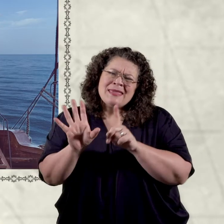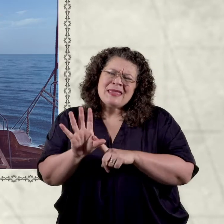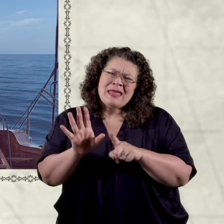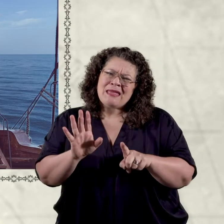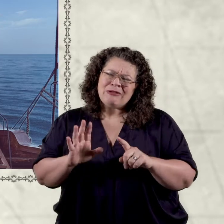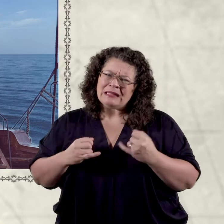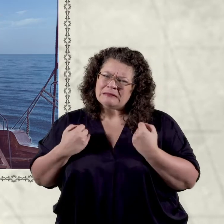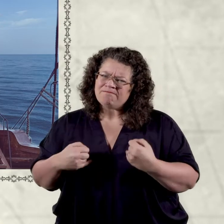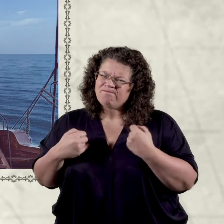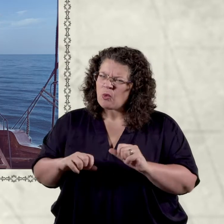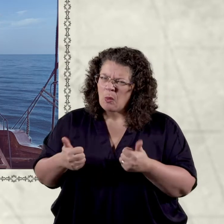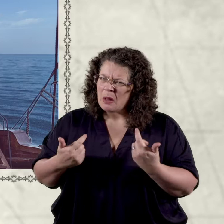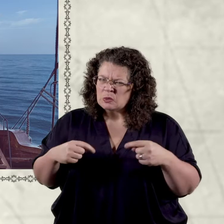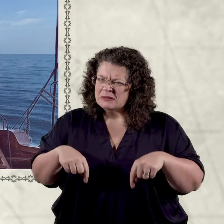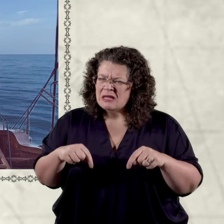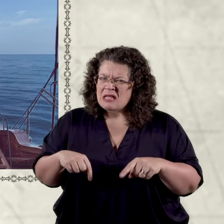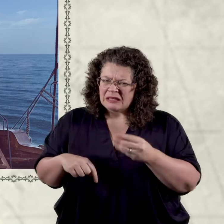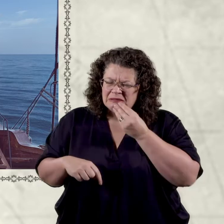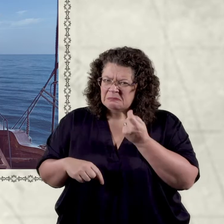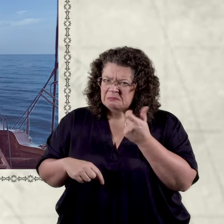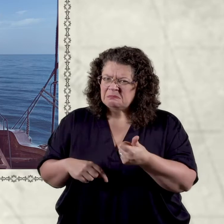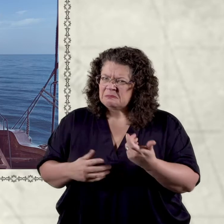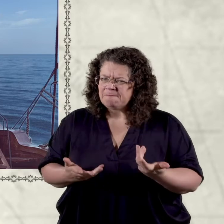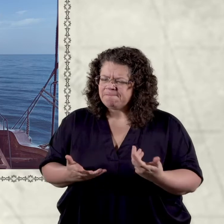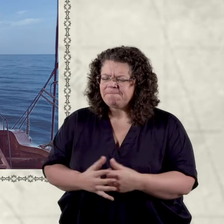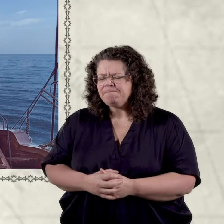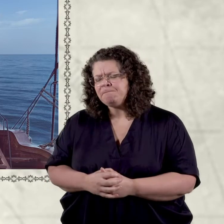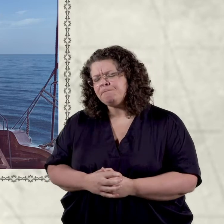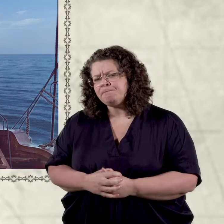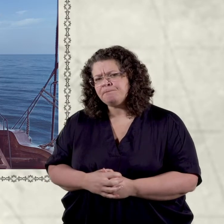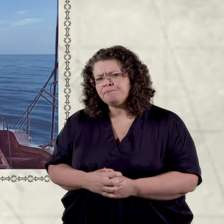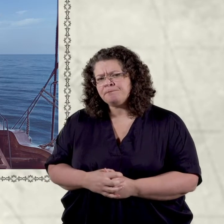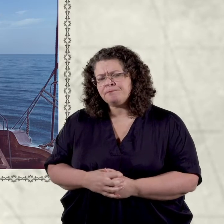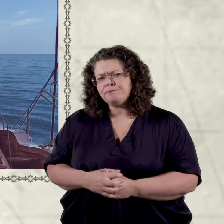wasn't feeling well today. She didn't eat much.